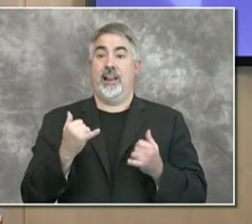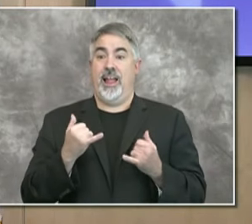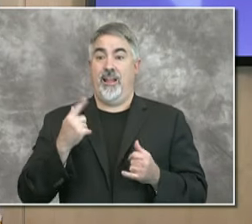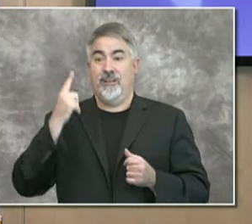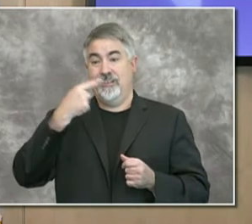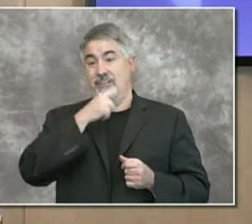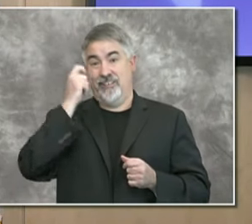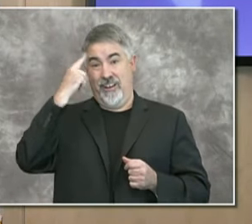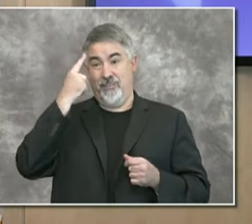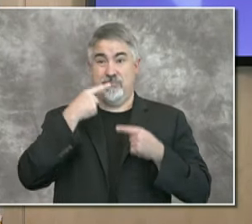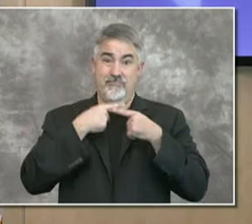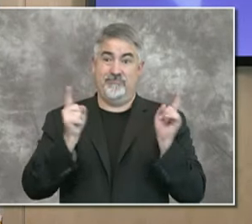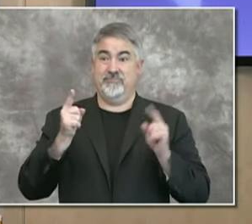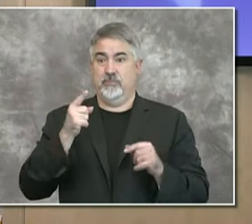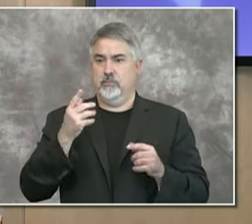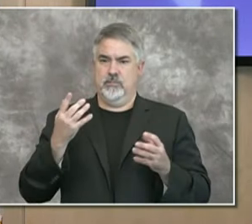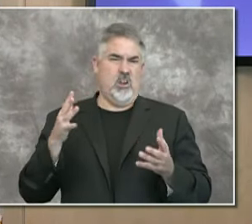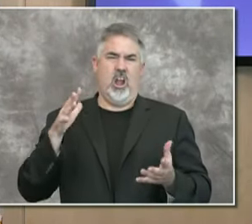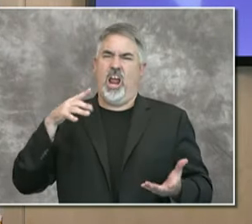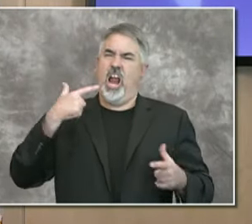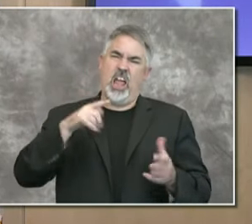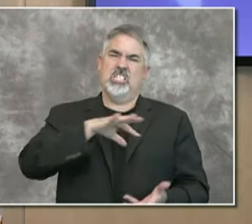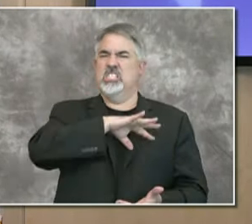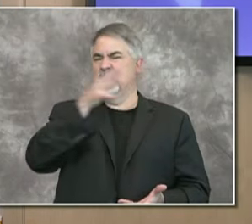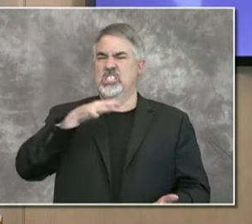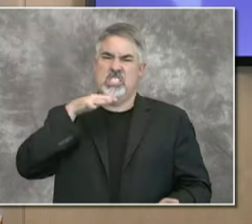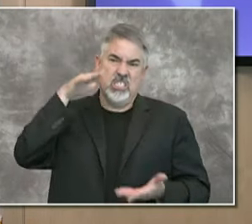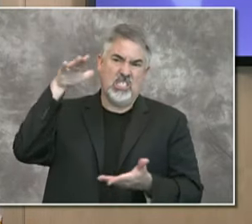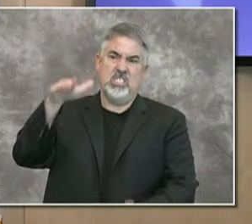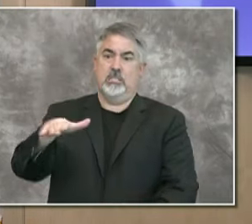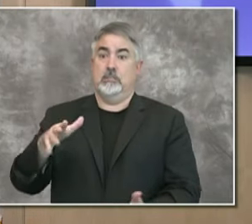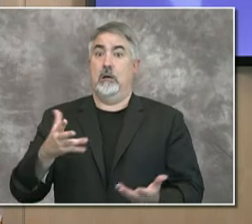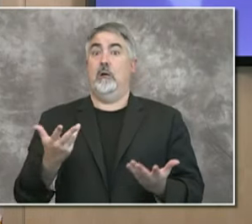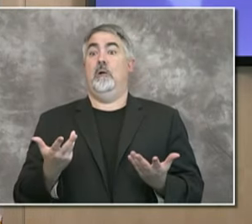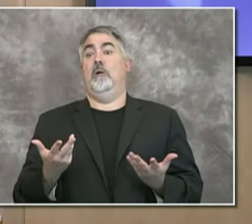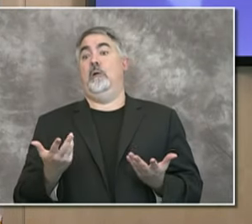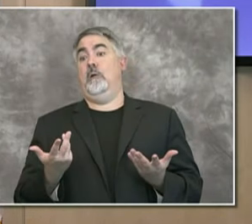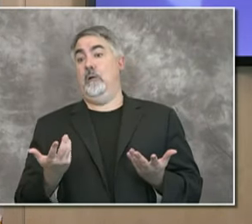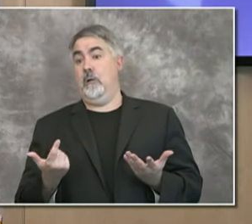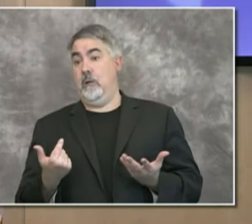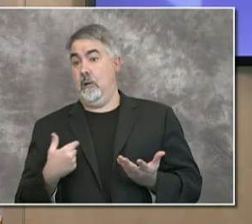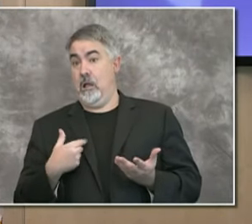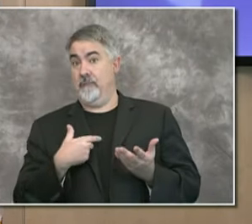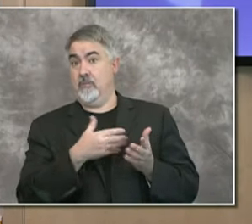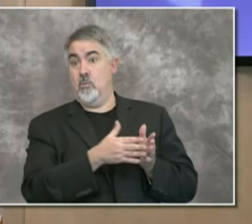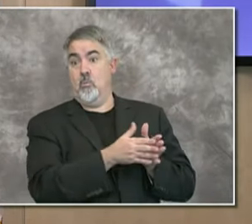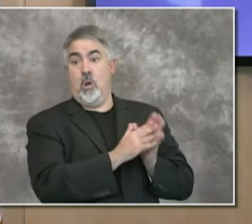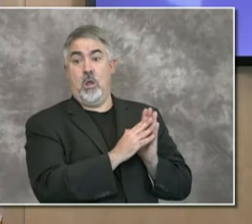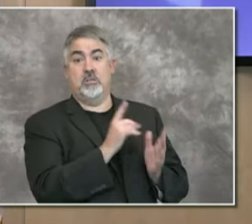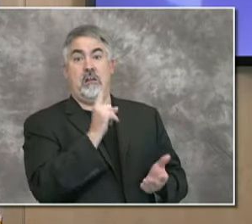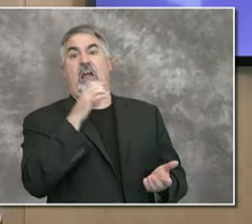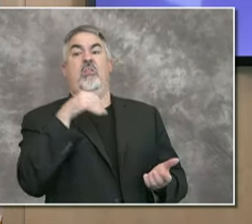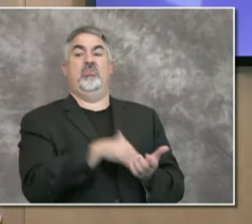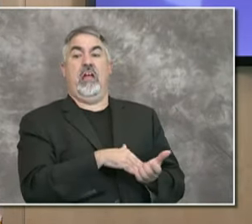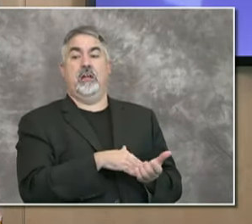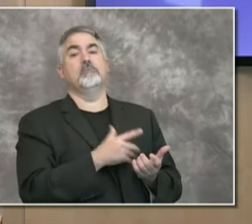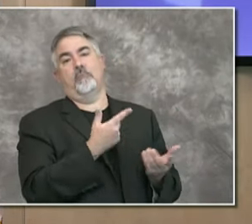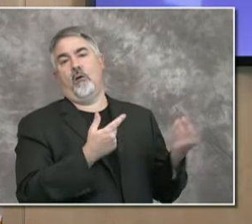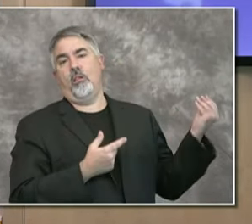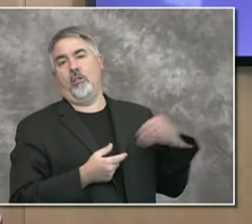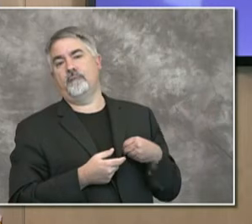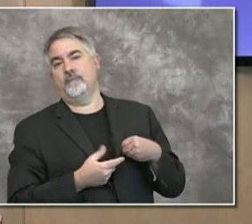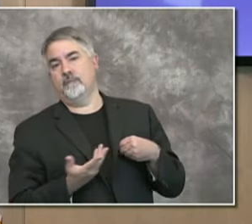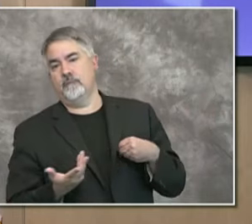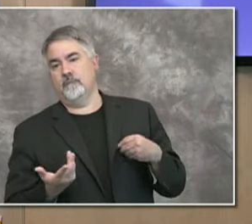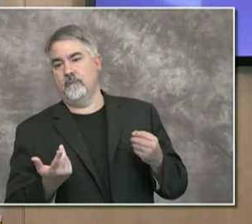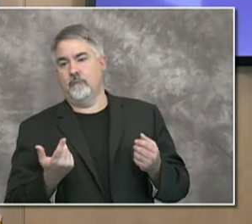amount, we should be able to see that if we request 100,000, that we're going to be getting closer to 100,000 instead